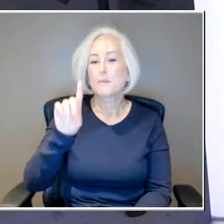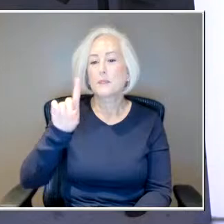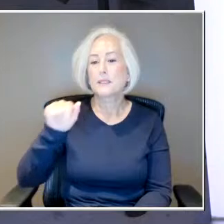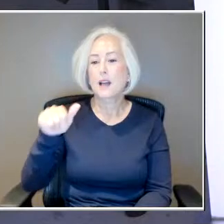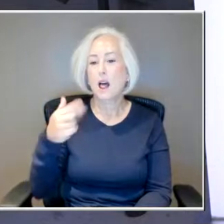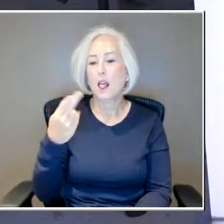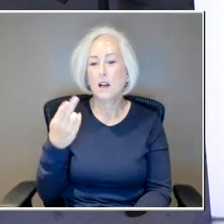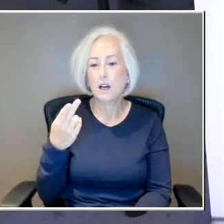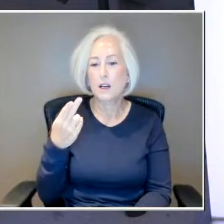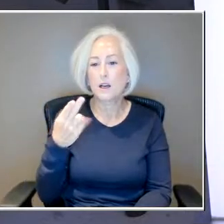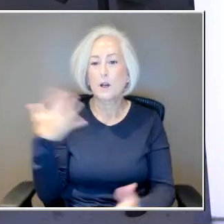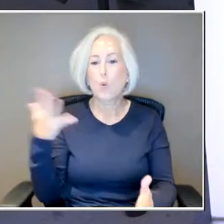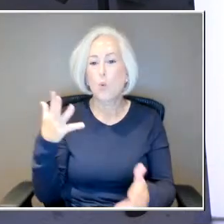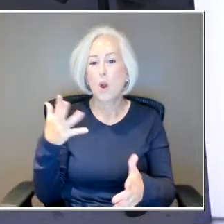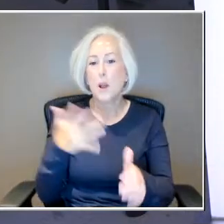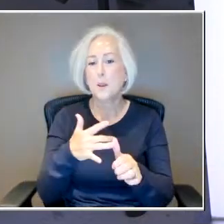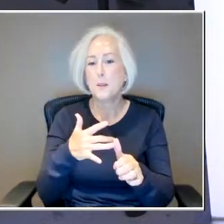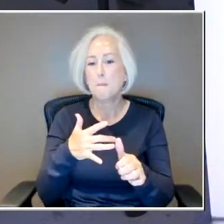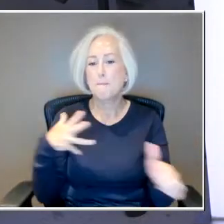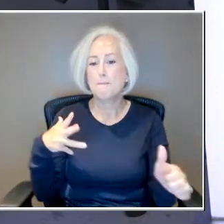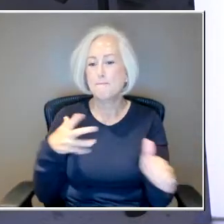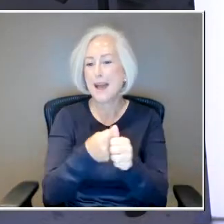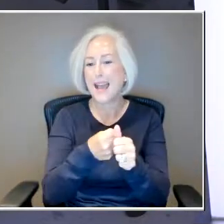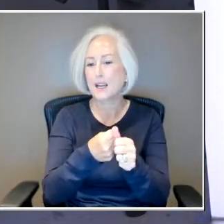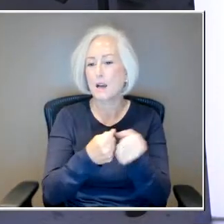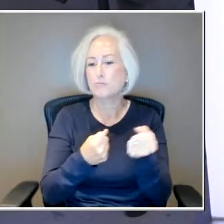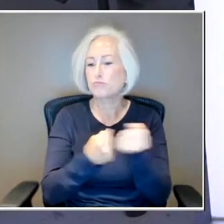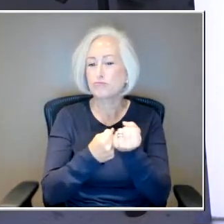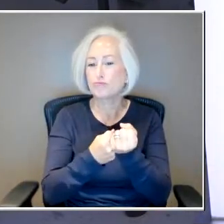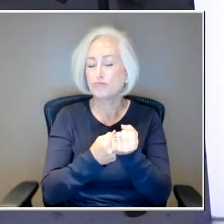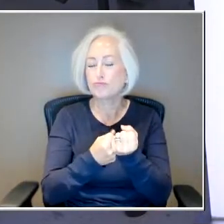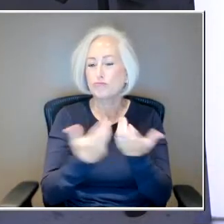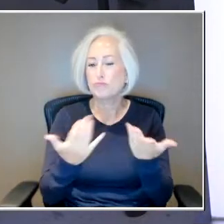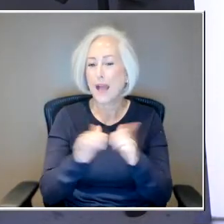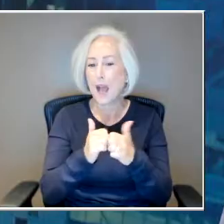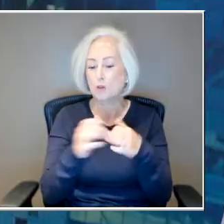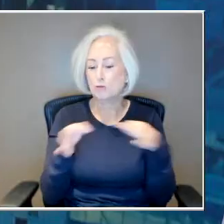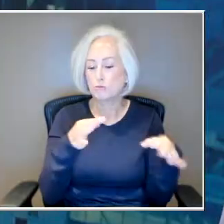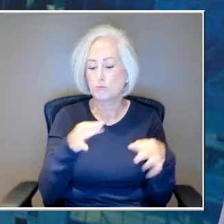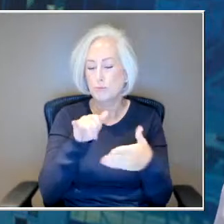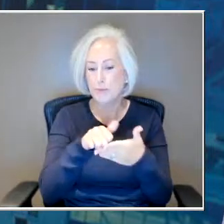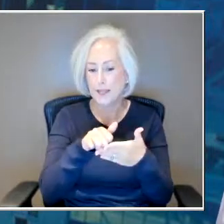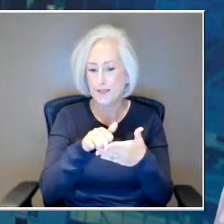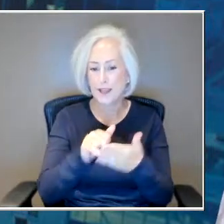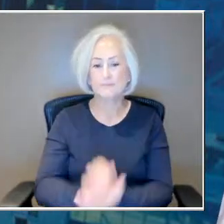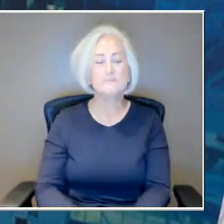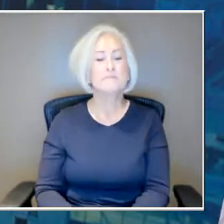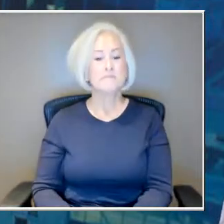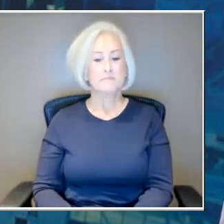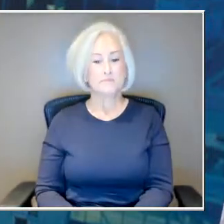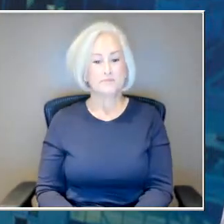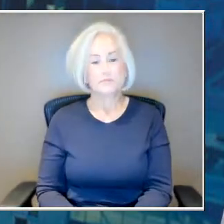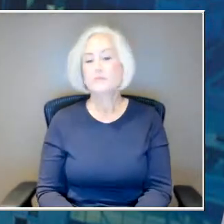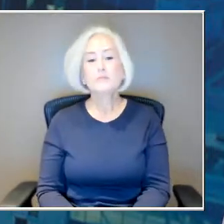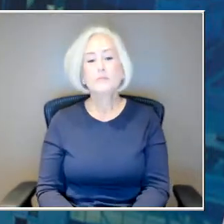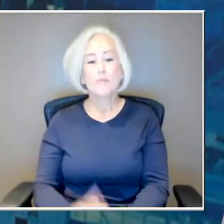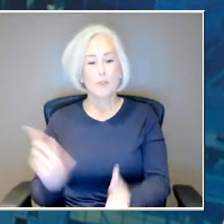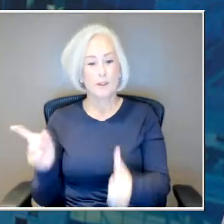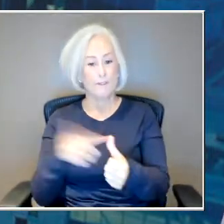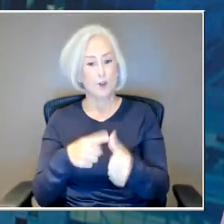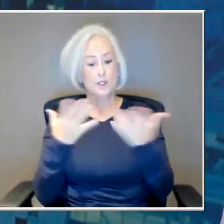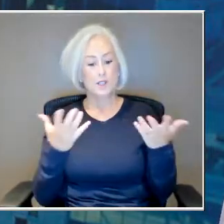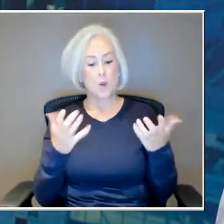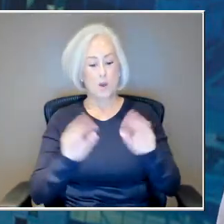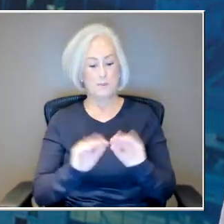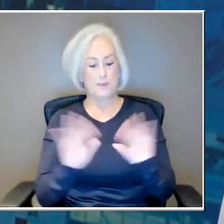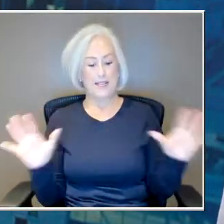myeloma. How do you explain it to a patient? Yeah, absolutely. I mean, I think the first thing I always try to kind of be very clear with the patients about what is